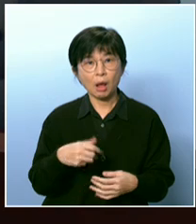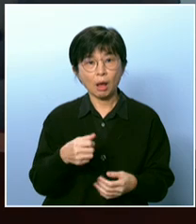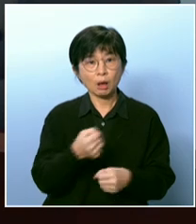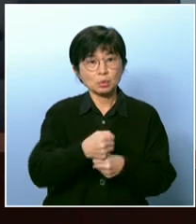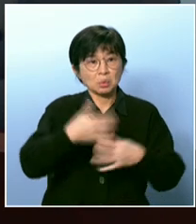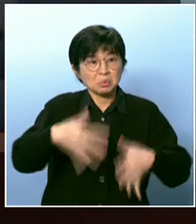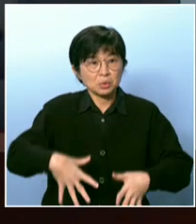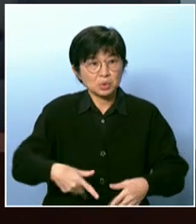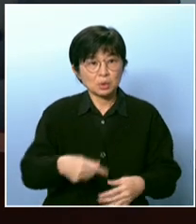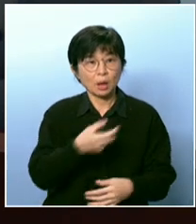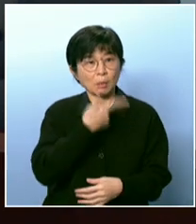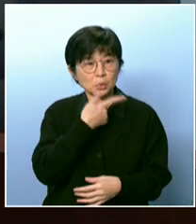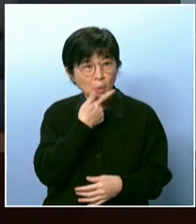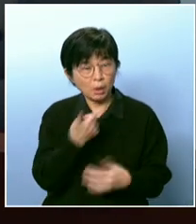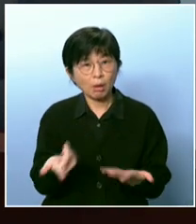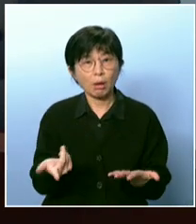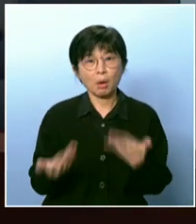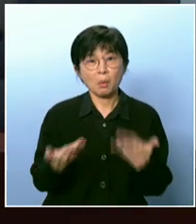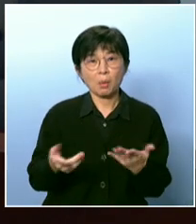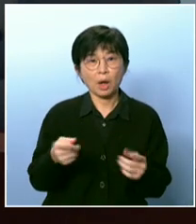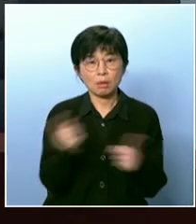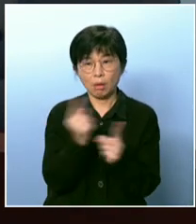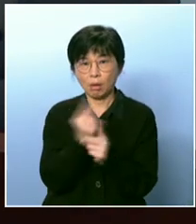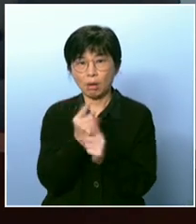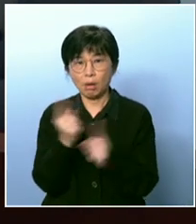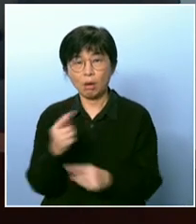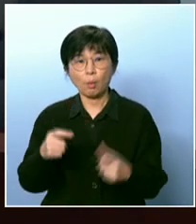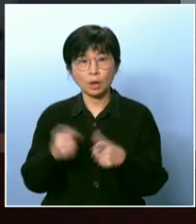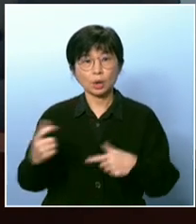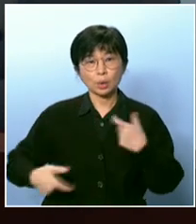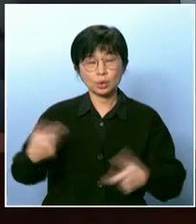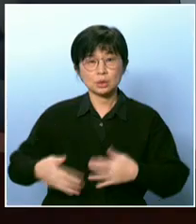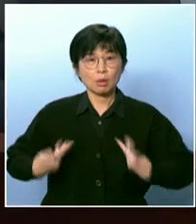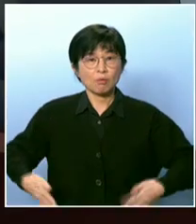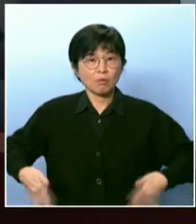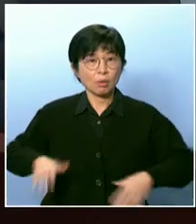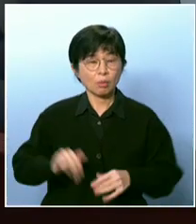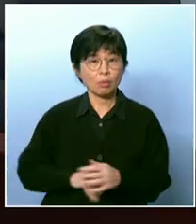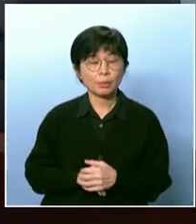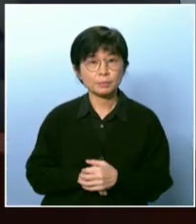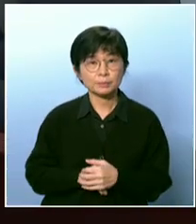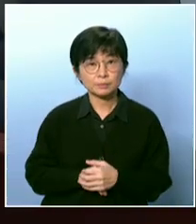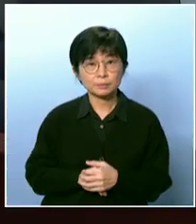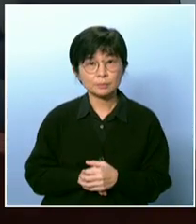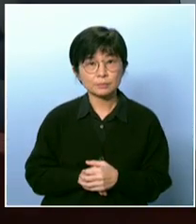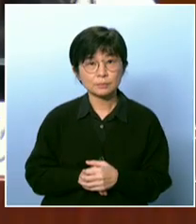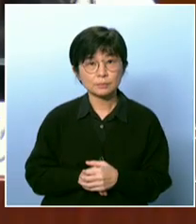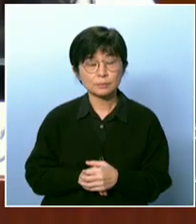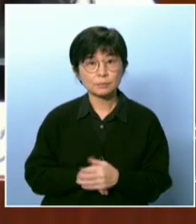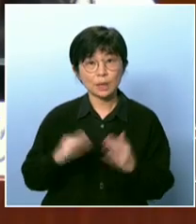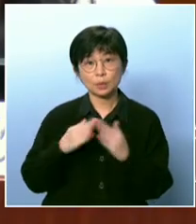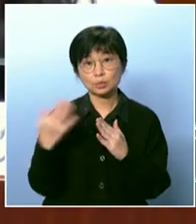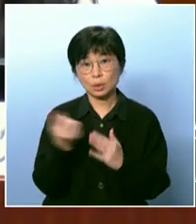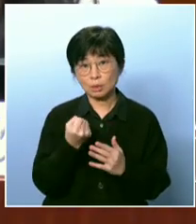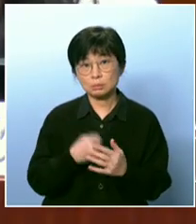20%. I want to ask if you have been communicating with the Housing Society to make sure we are providing